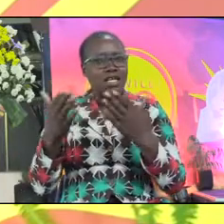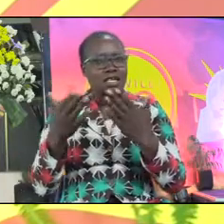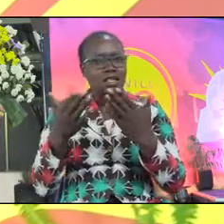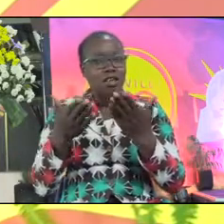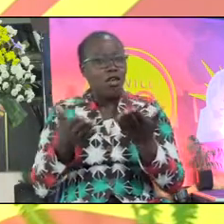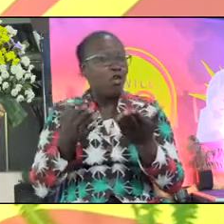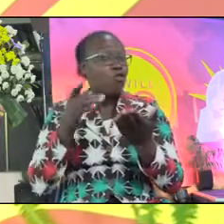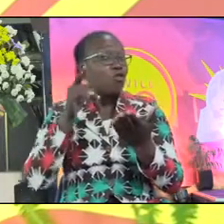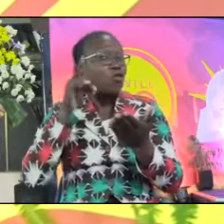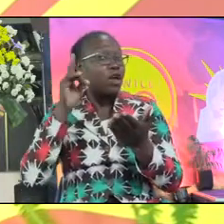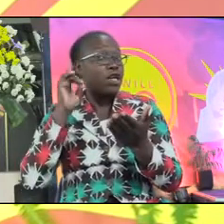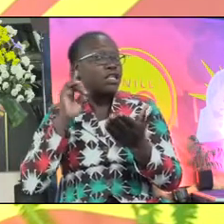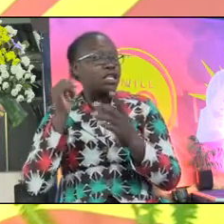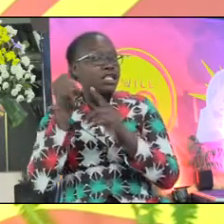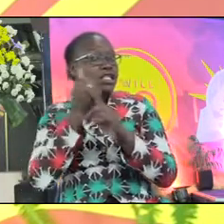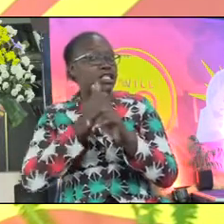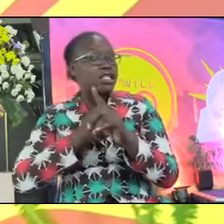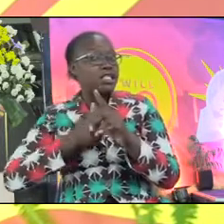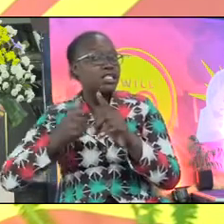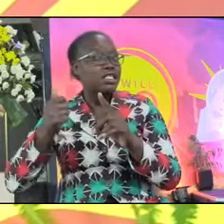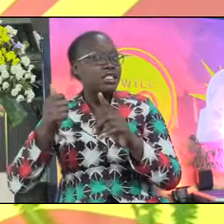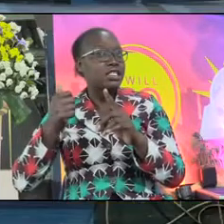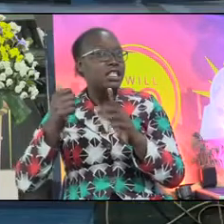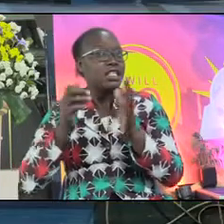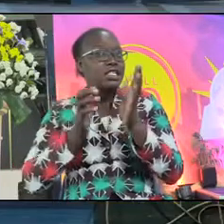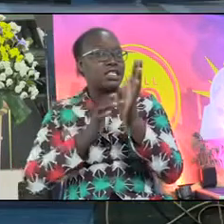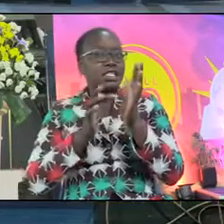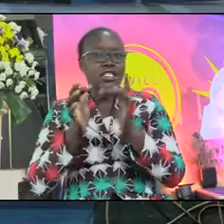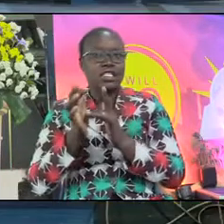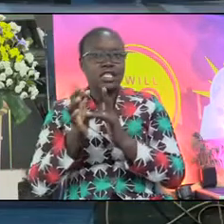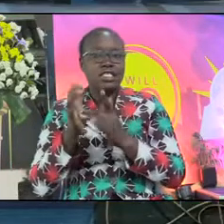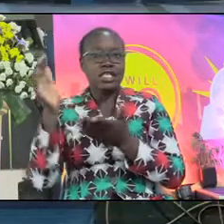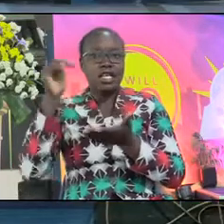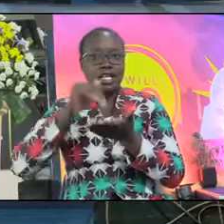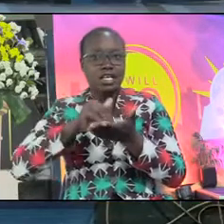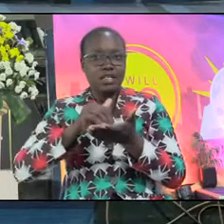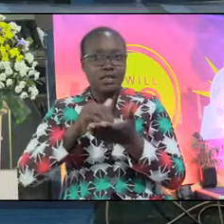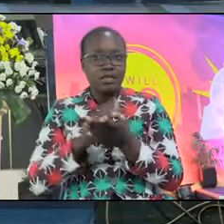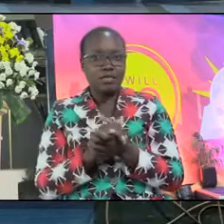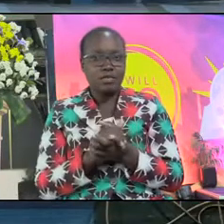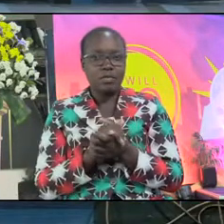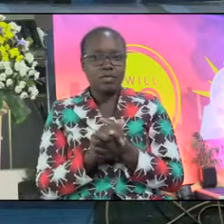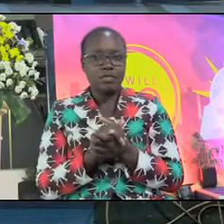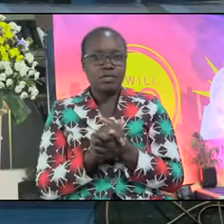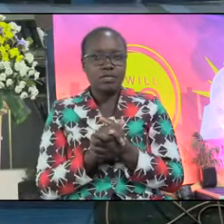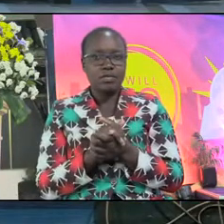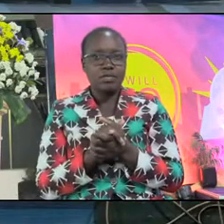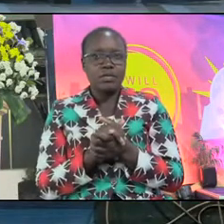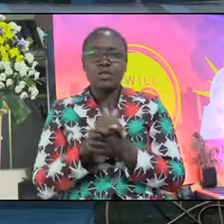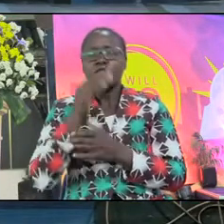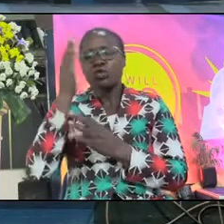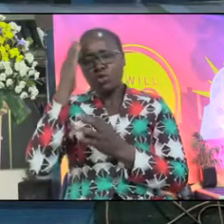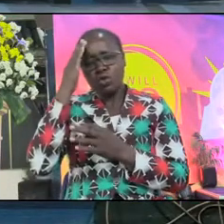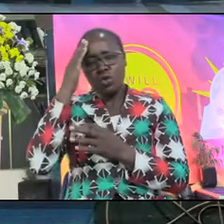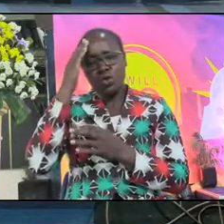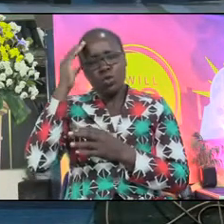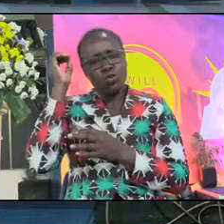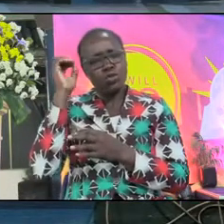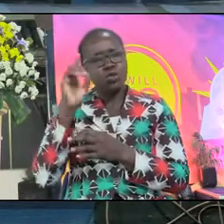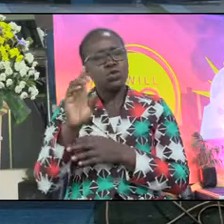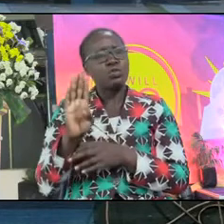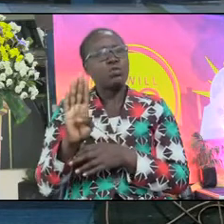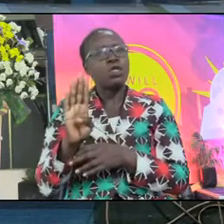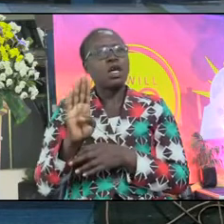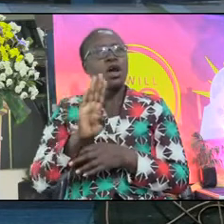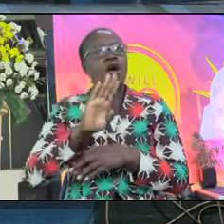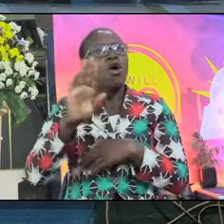head, "Rejected Jesus again." You know, we shouldn't